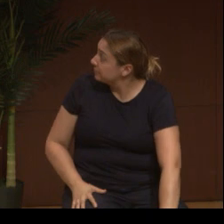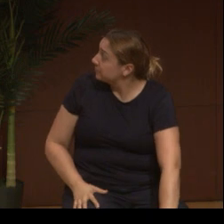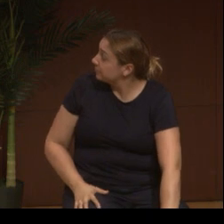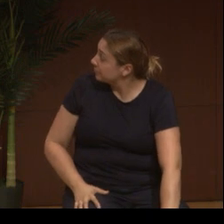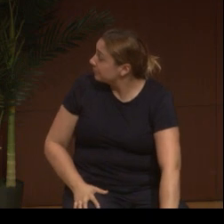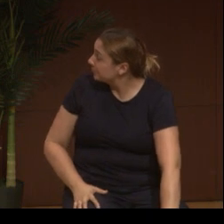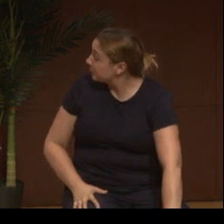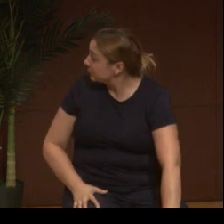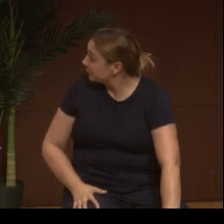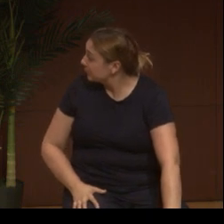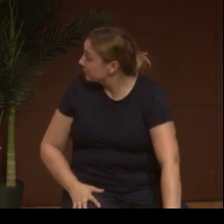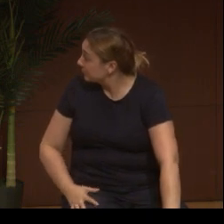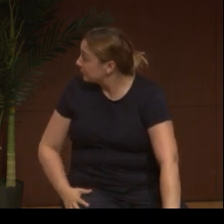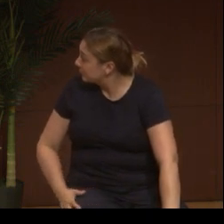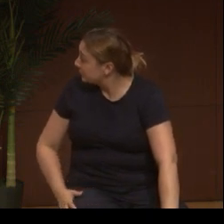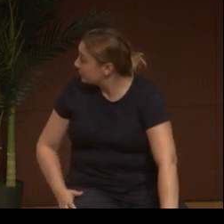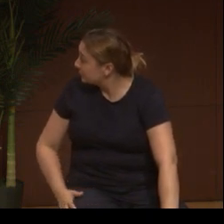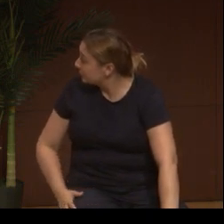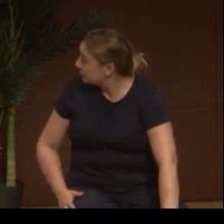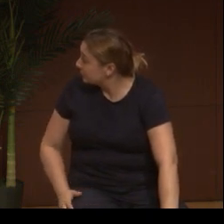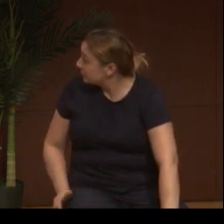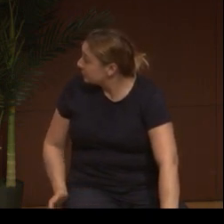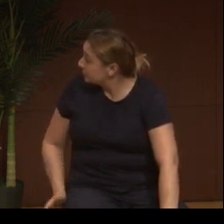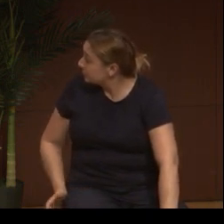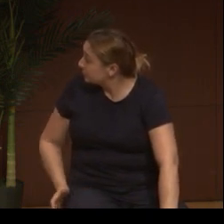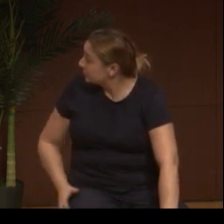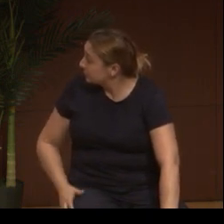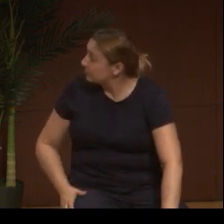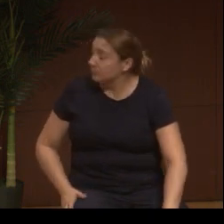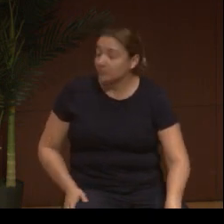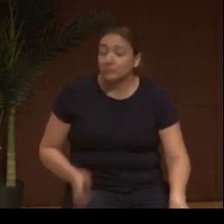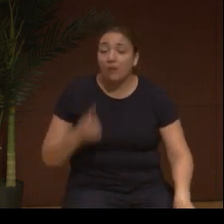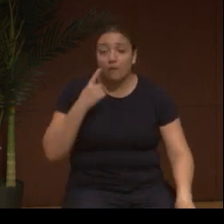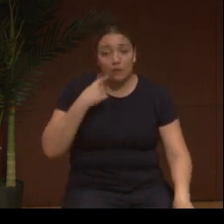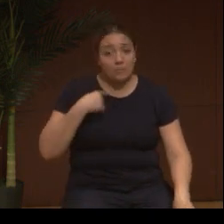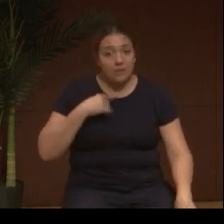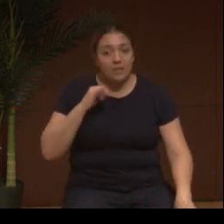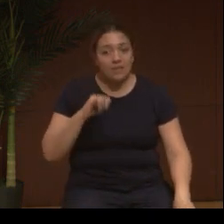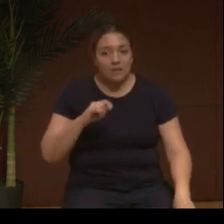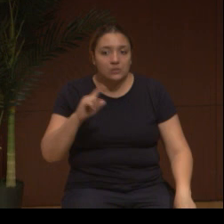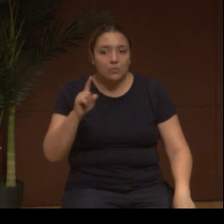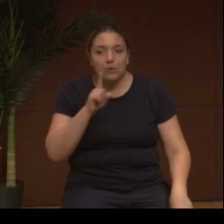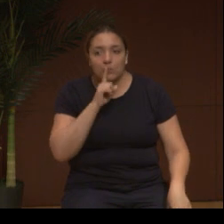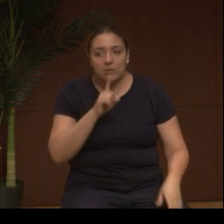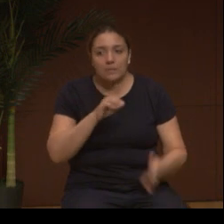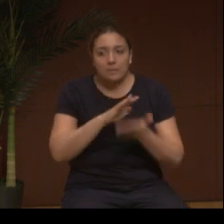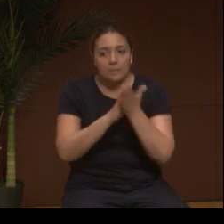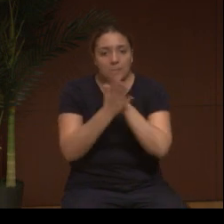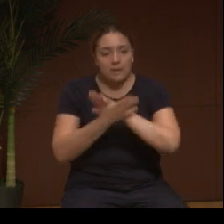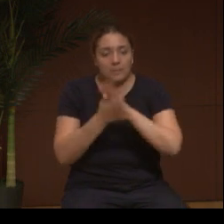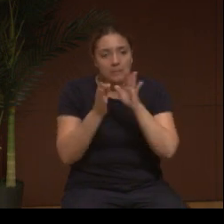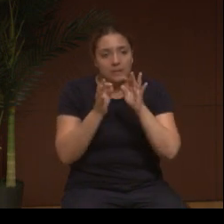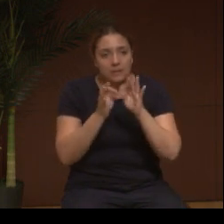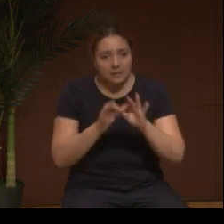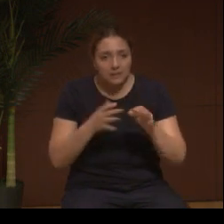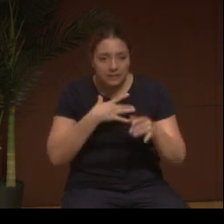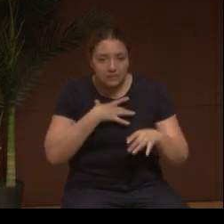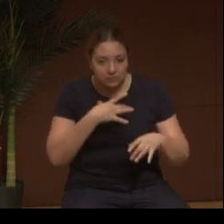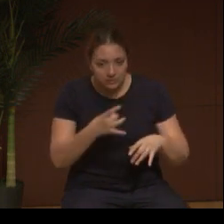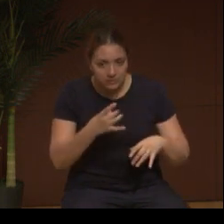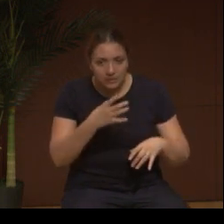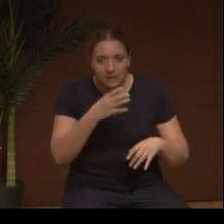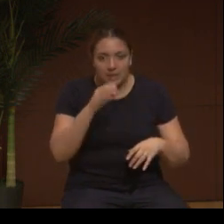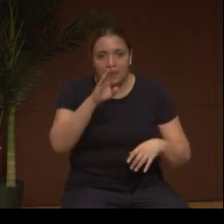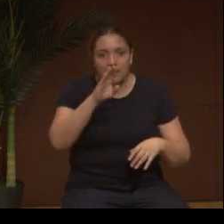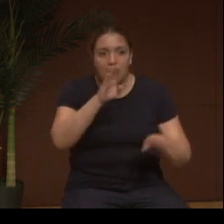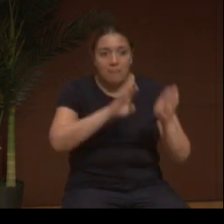that went on in these islands that result in patterns like this, and for me that's kind of where the interesting part comes in. And that's also where the biocultural,